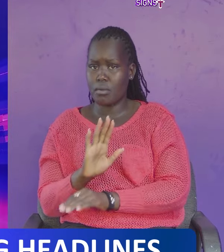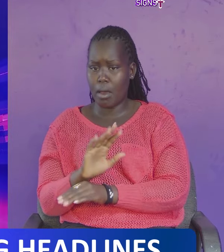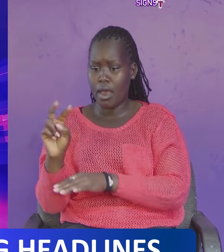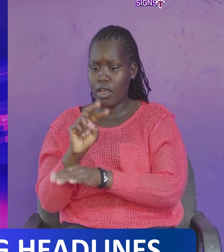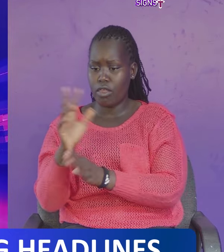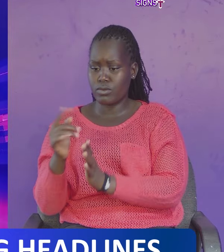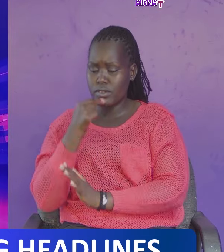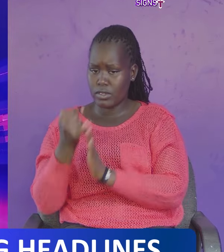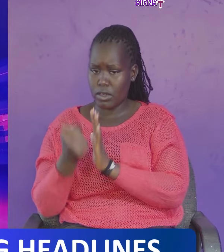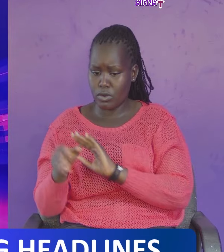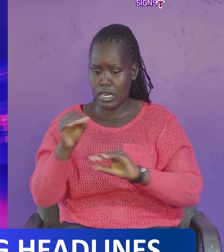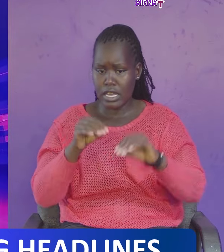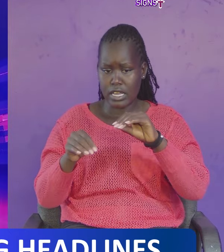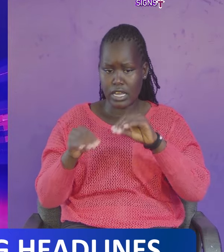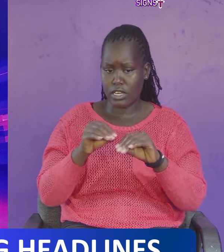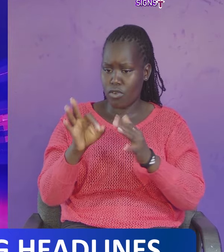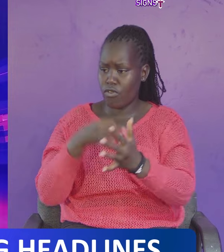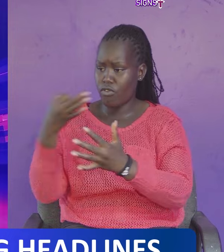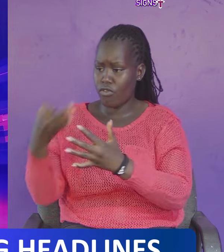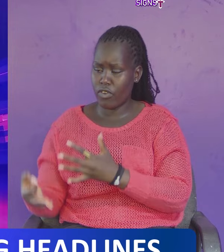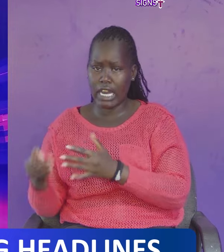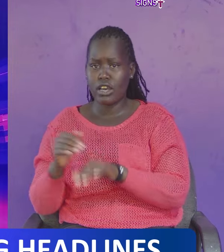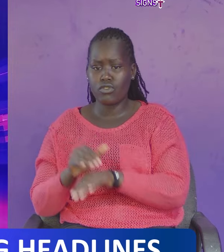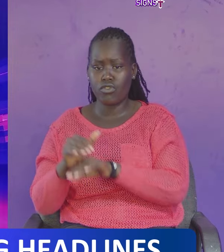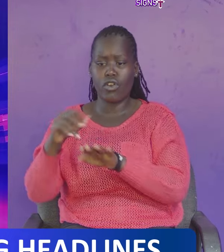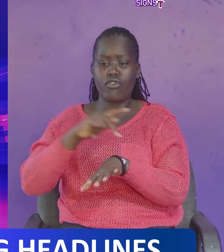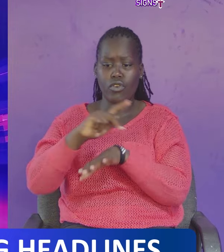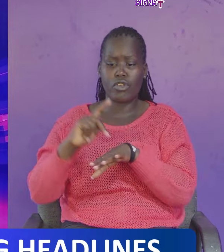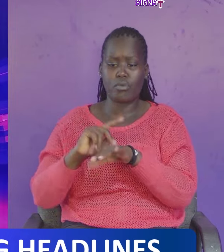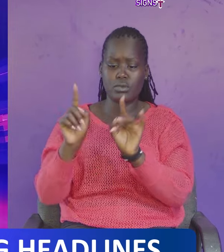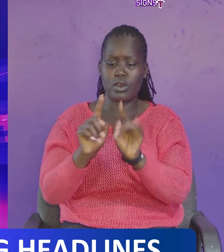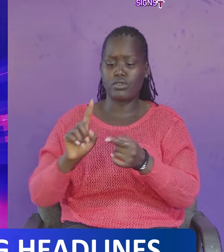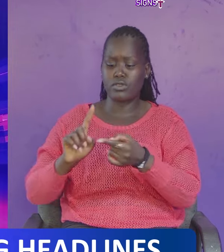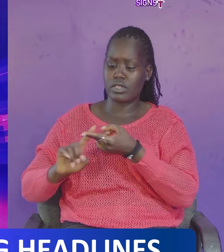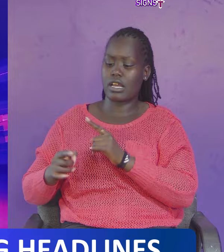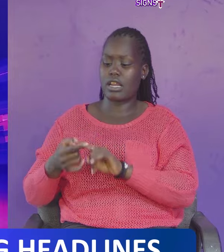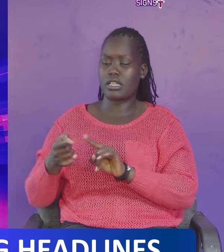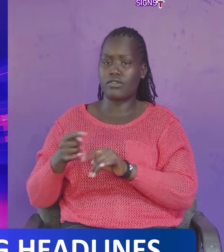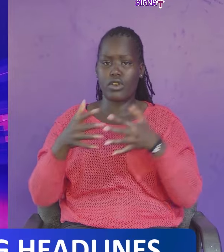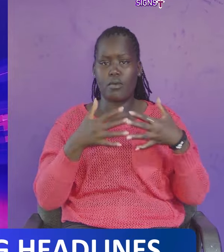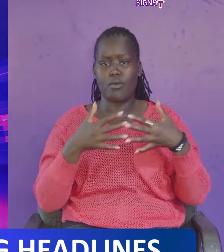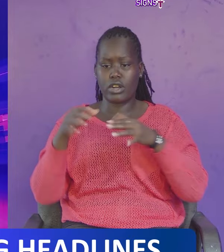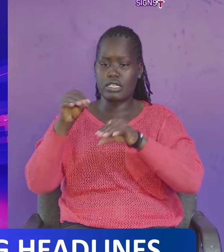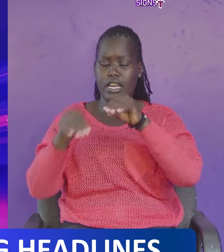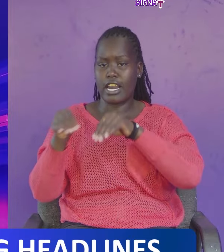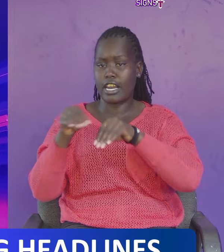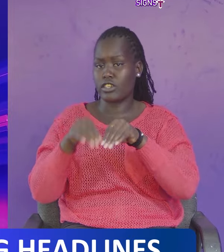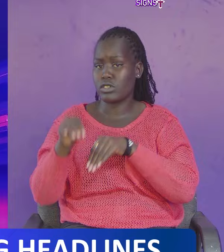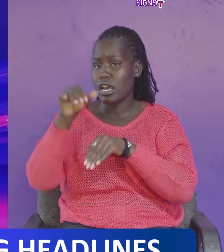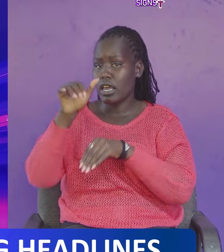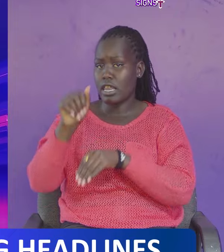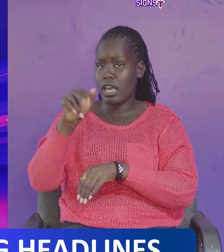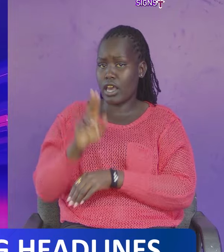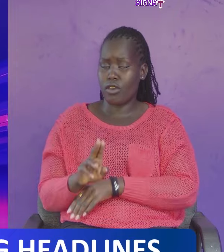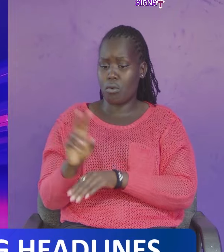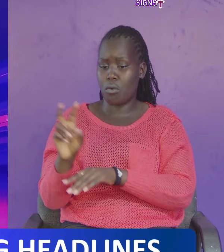the election failed to comply with AU's principles and standards for democratic elections. The AU observers